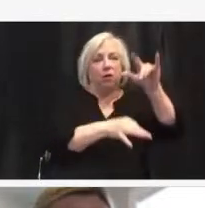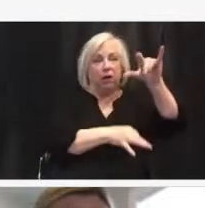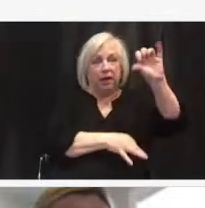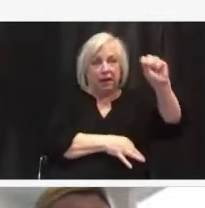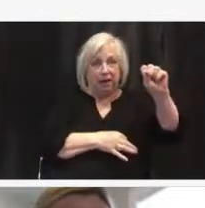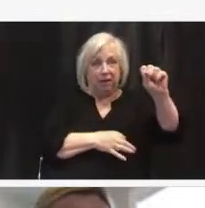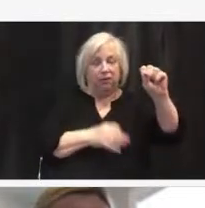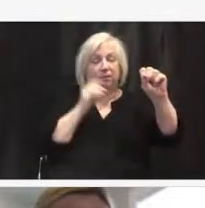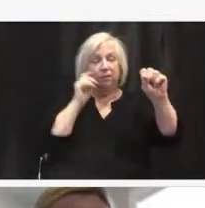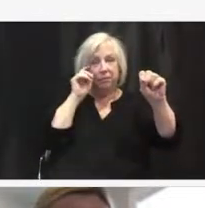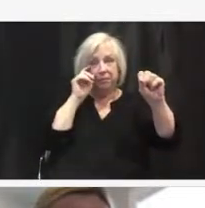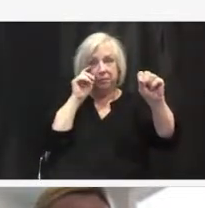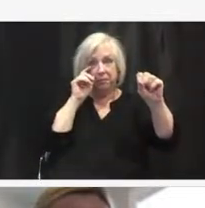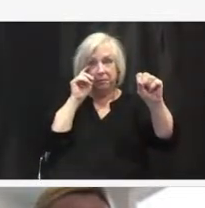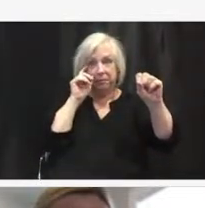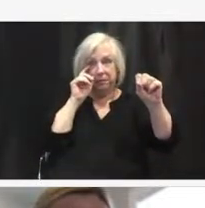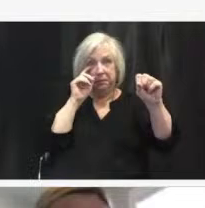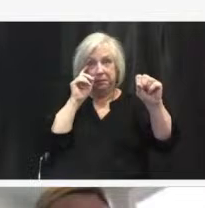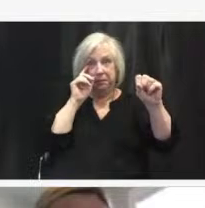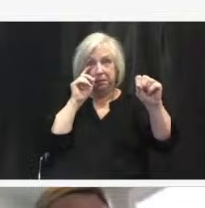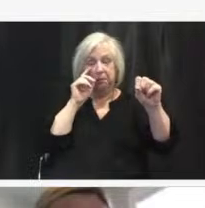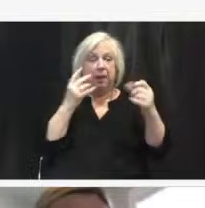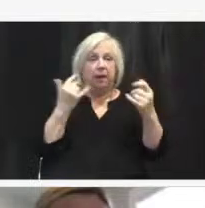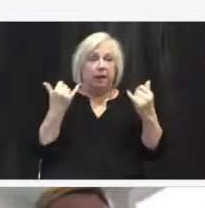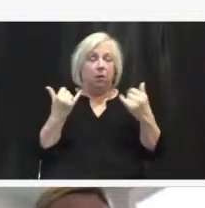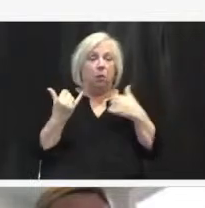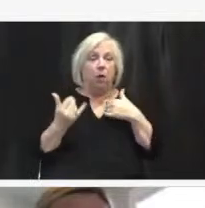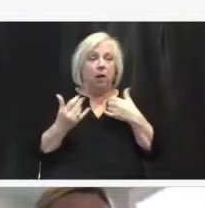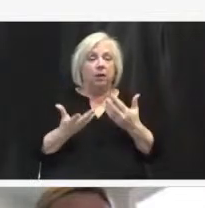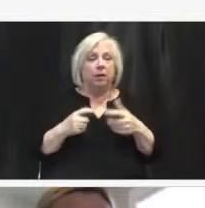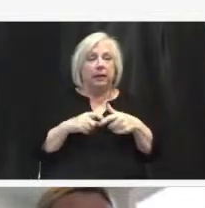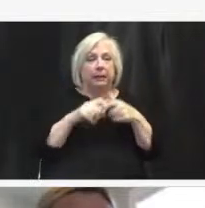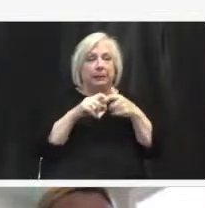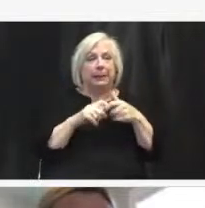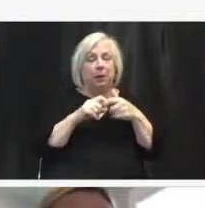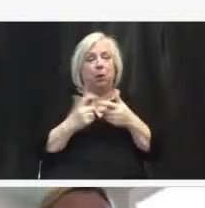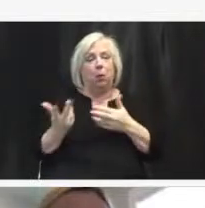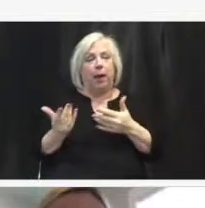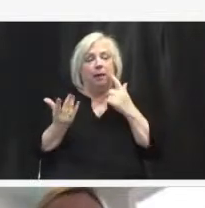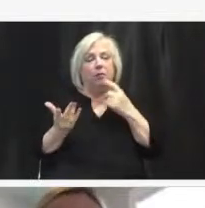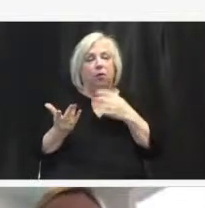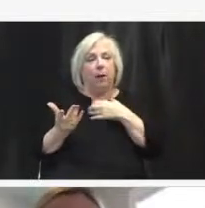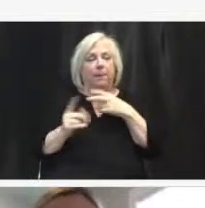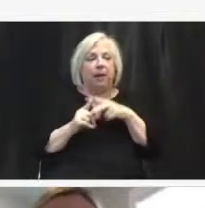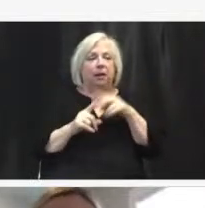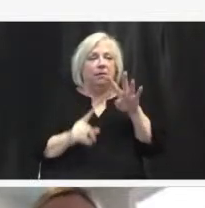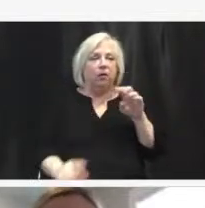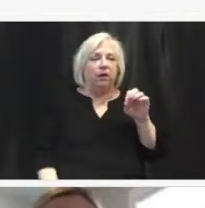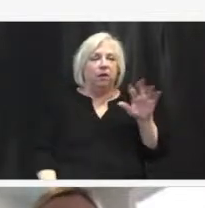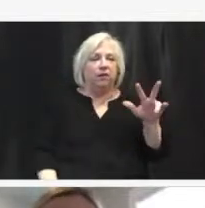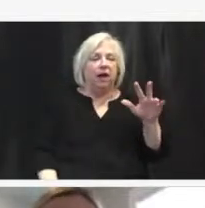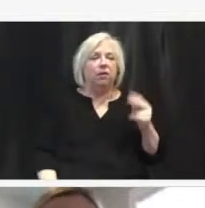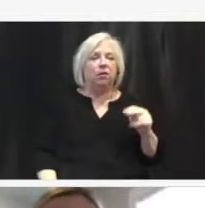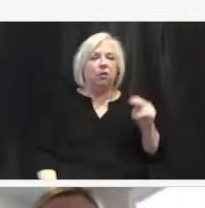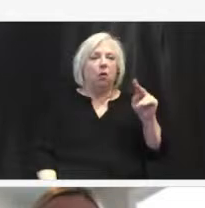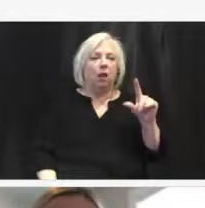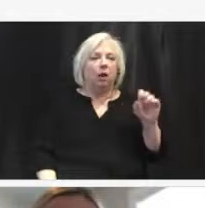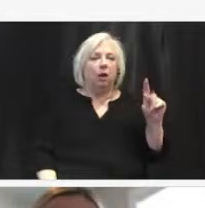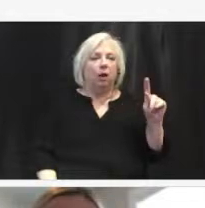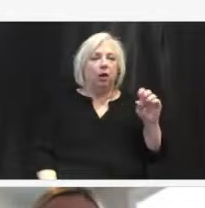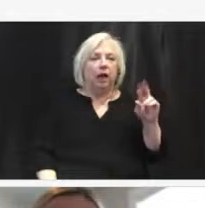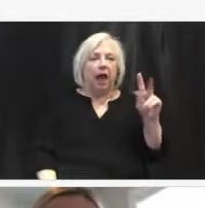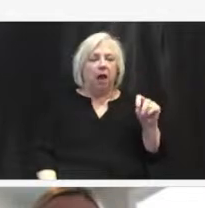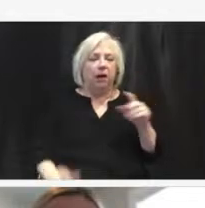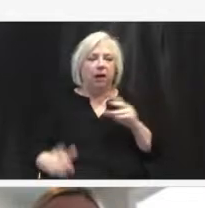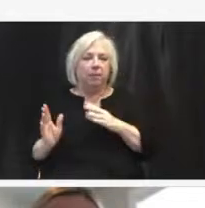STR. And there is one that is pending on appeal, that is 4305 North Lookout, and the